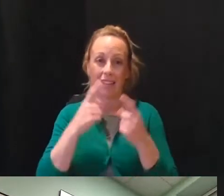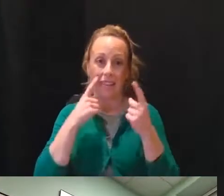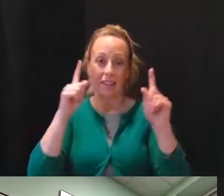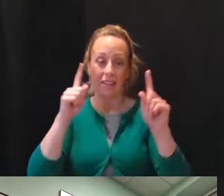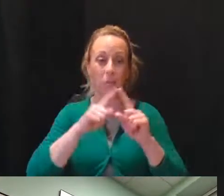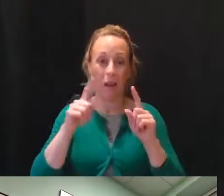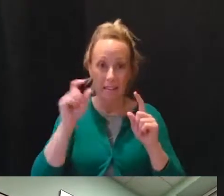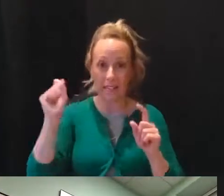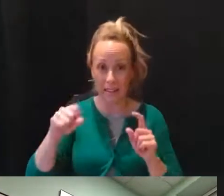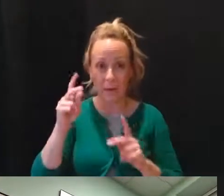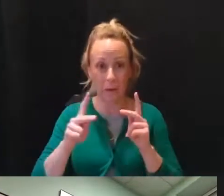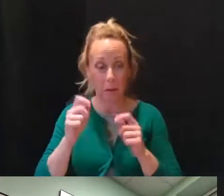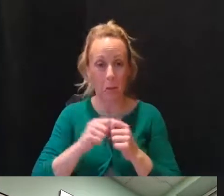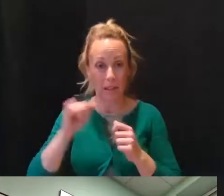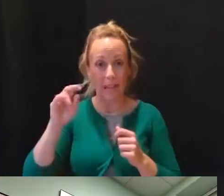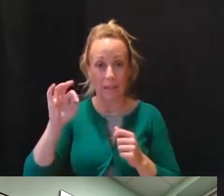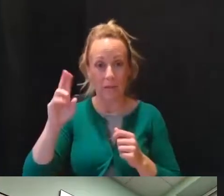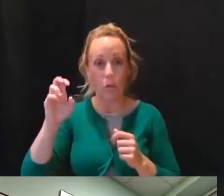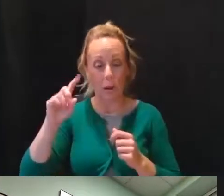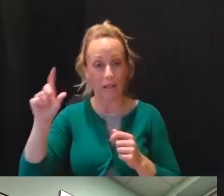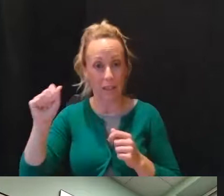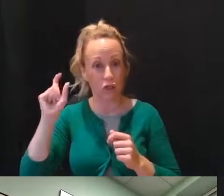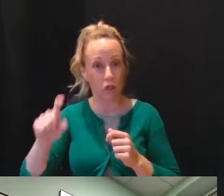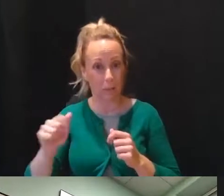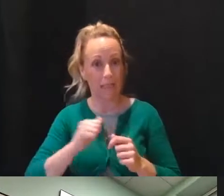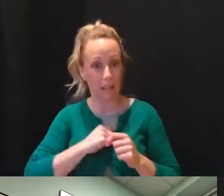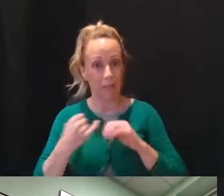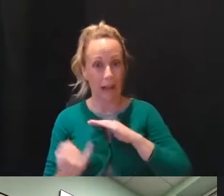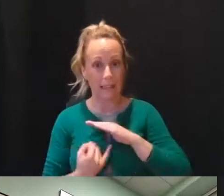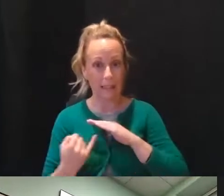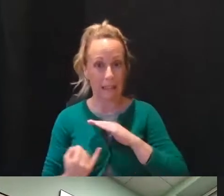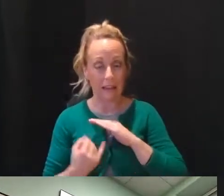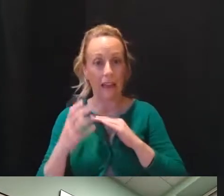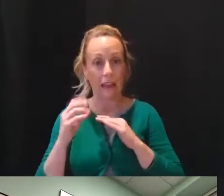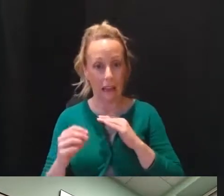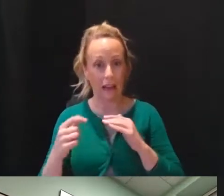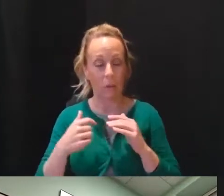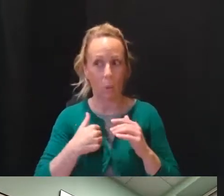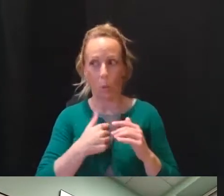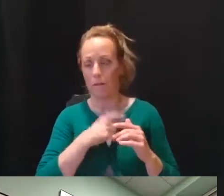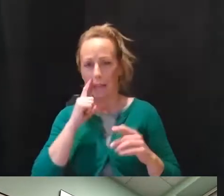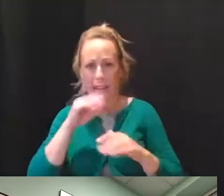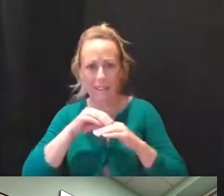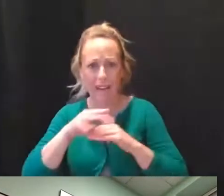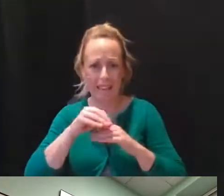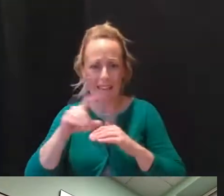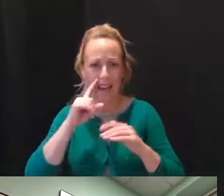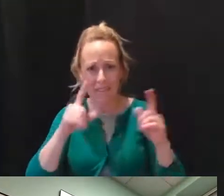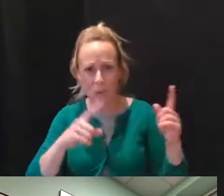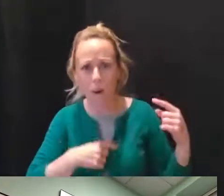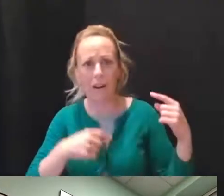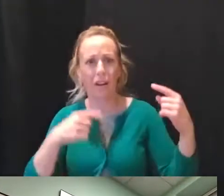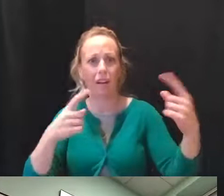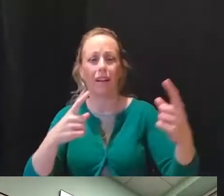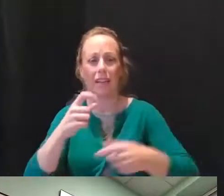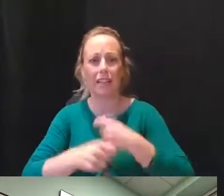with influenza should be self-isolating. We've been advising that decades, and it doesn't change because